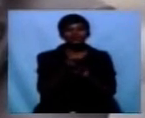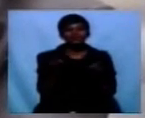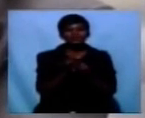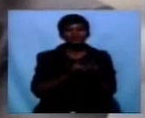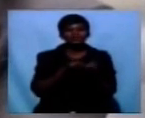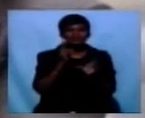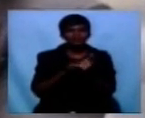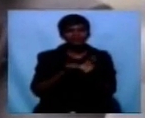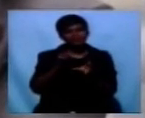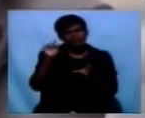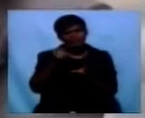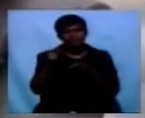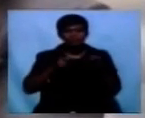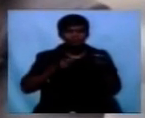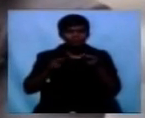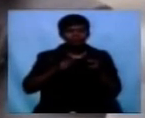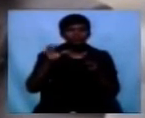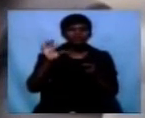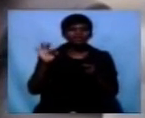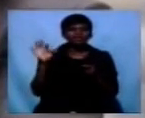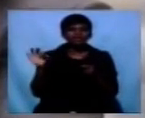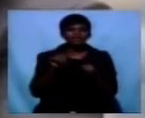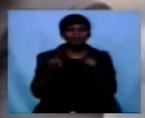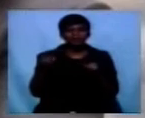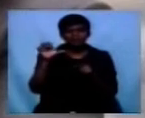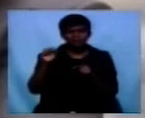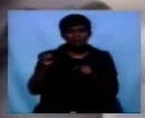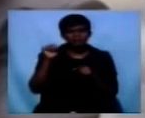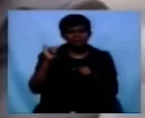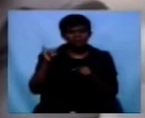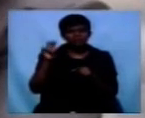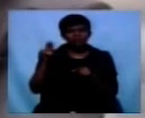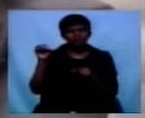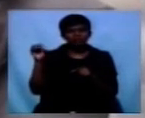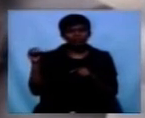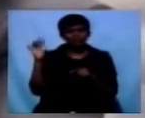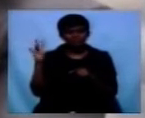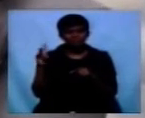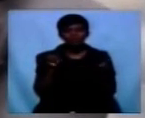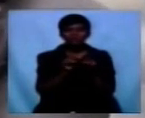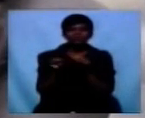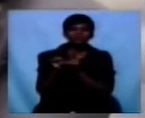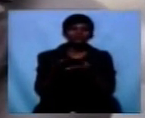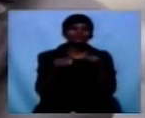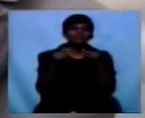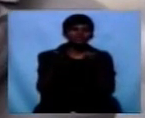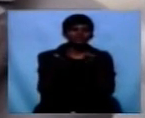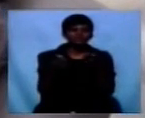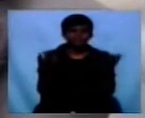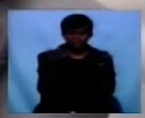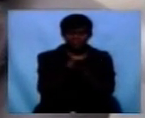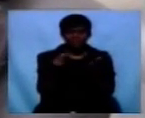it will first go into Control 99. But an ASI of 2007 has also provided that money is